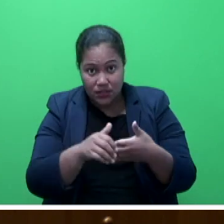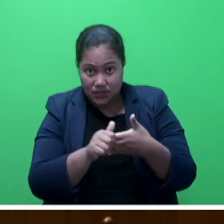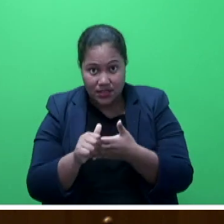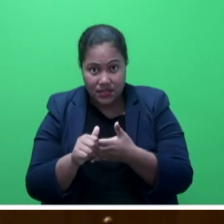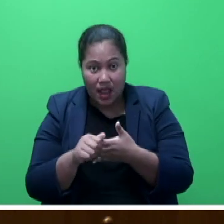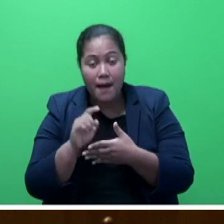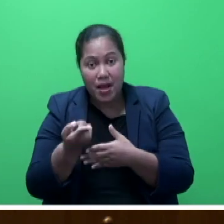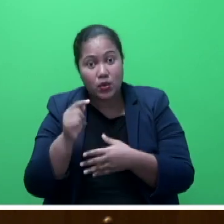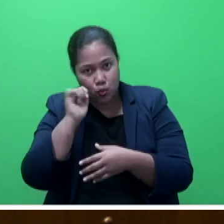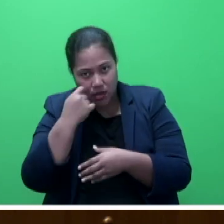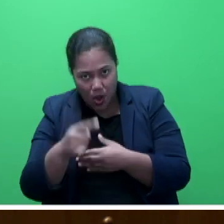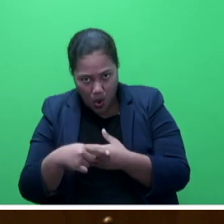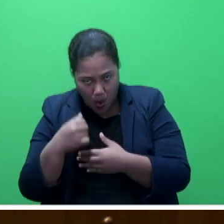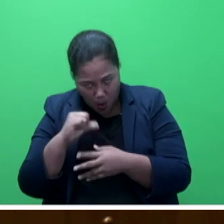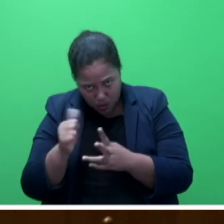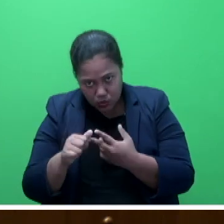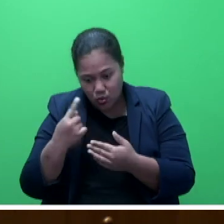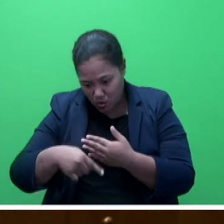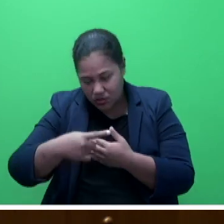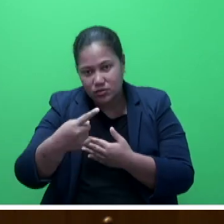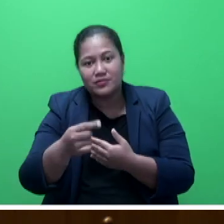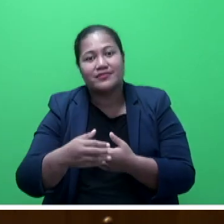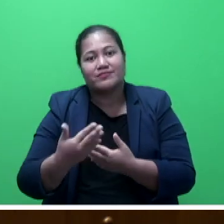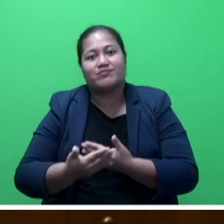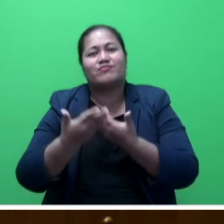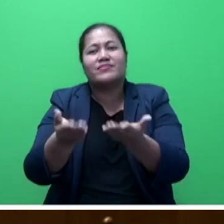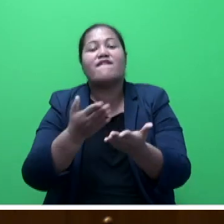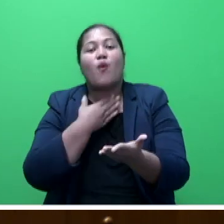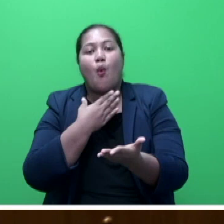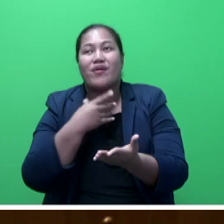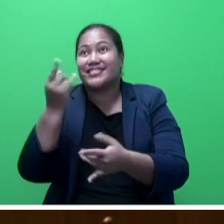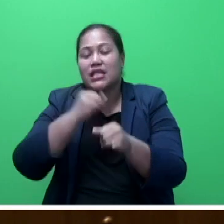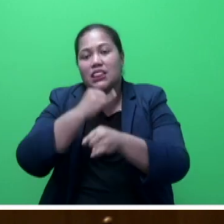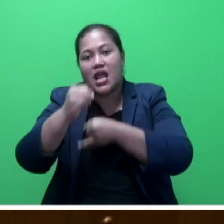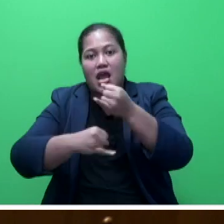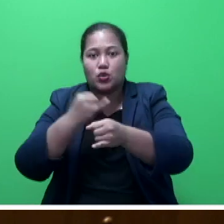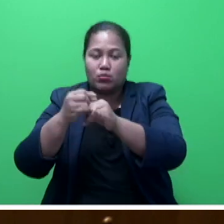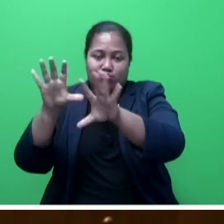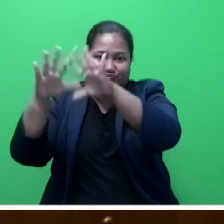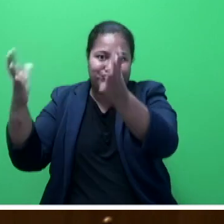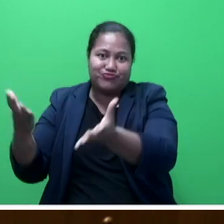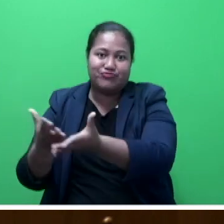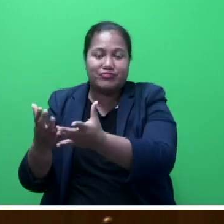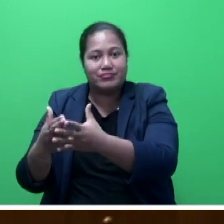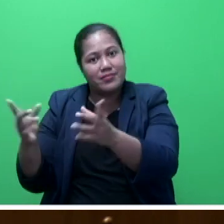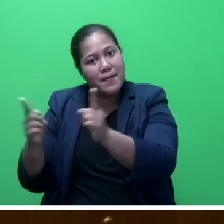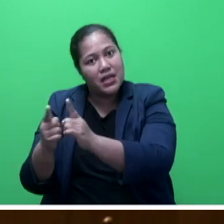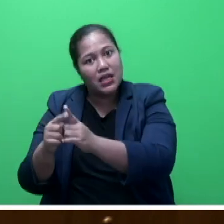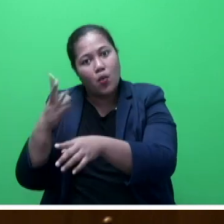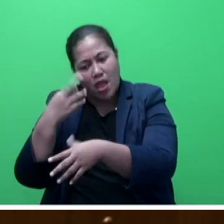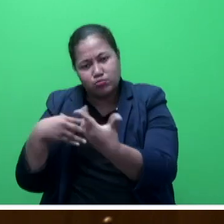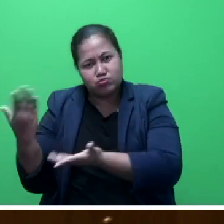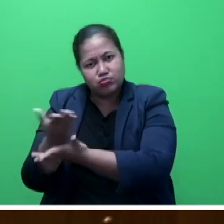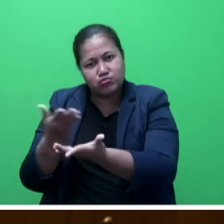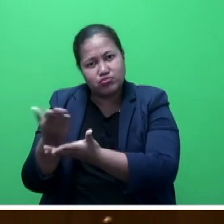also continue to raise our voice in the international arena, to encourage, to demand, to shame if necessary,